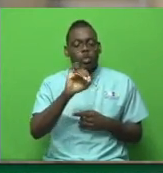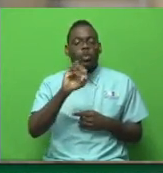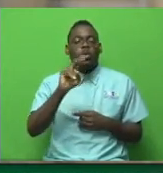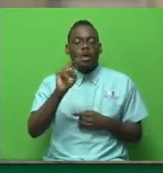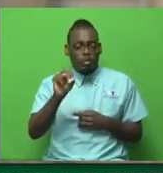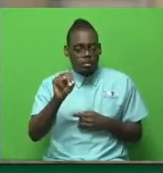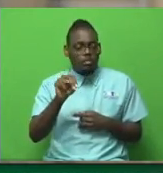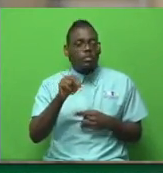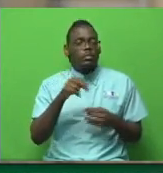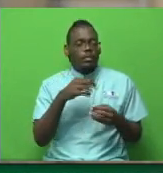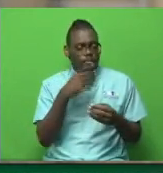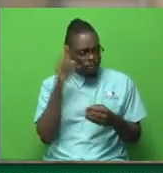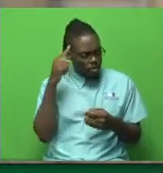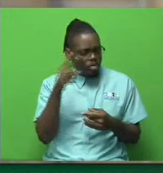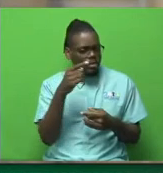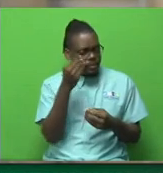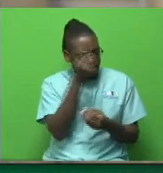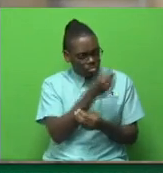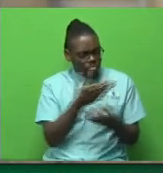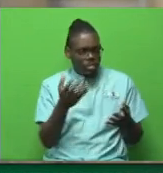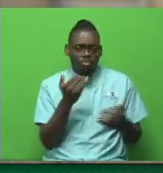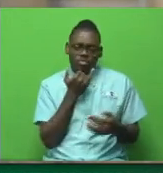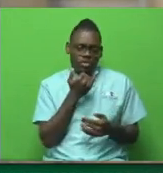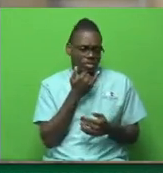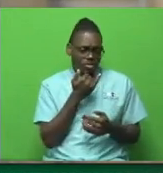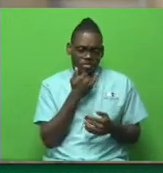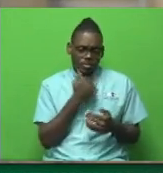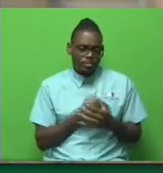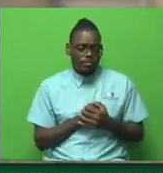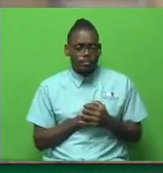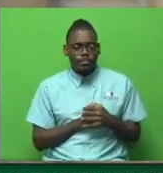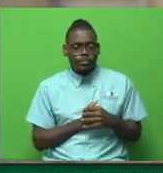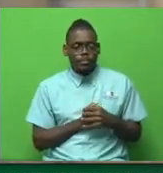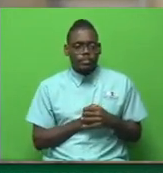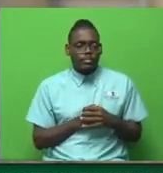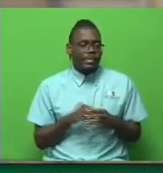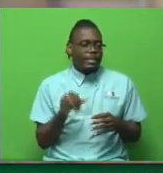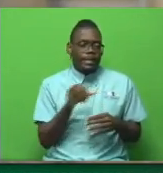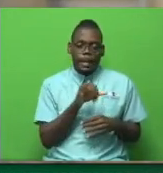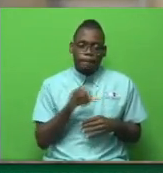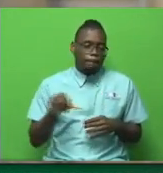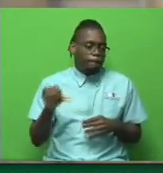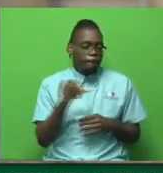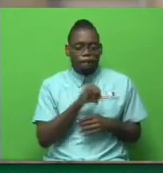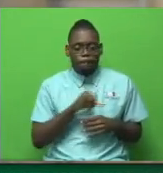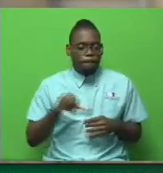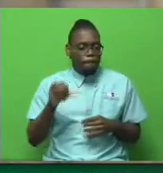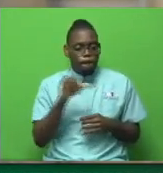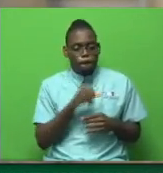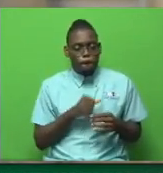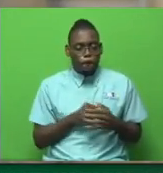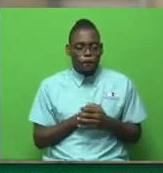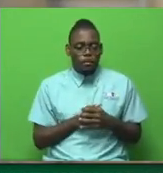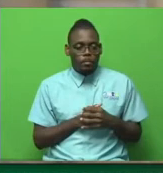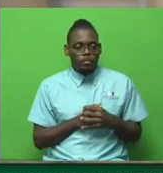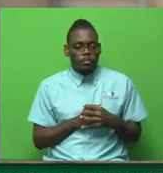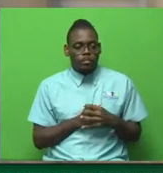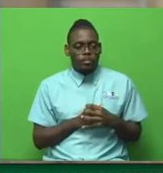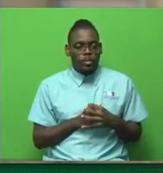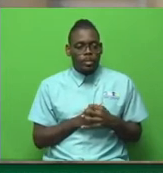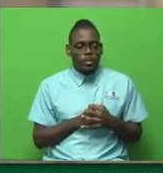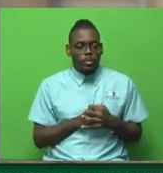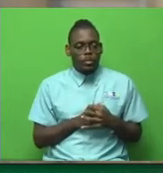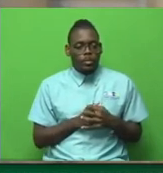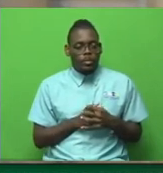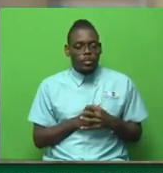with the deputy speaker false but as a Sinister plan here but I will get to that in due course Mr Deputy speaker